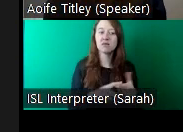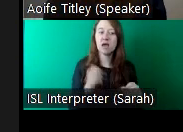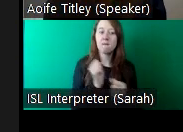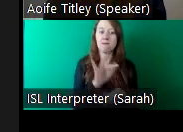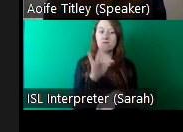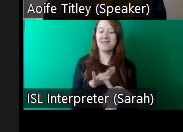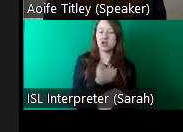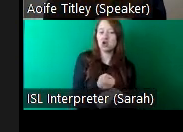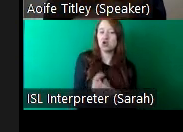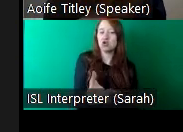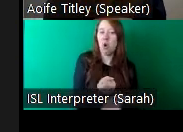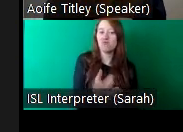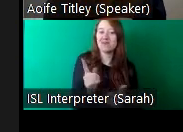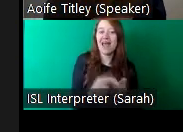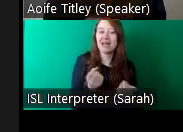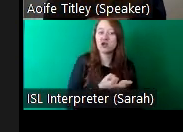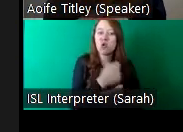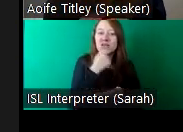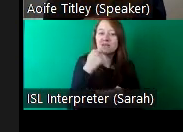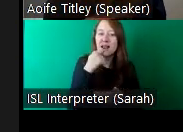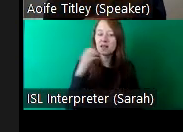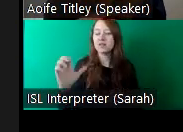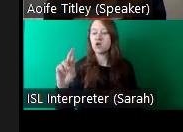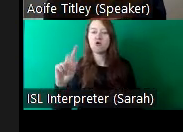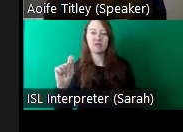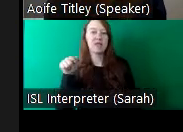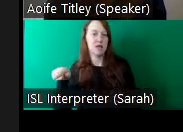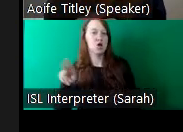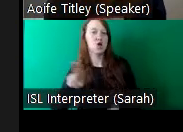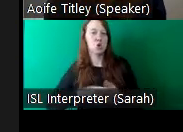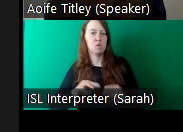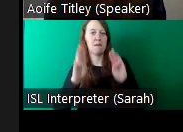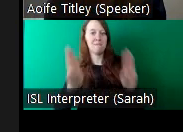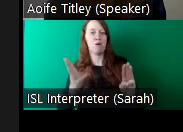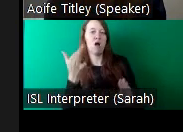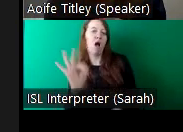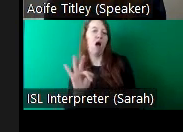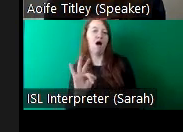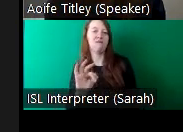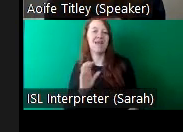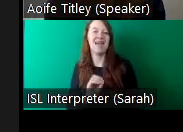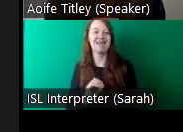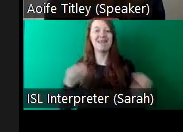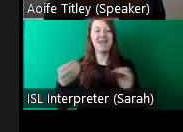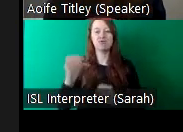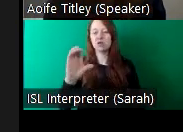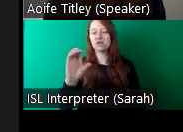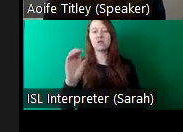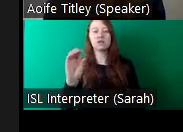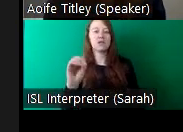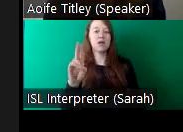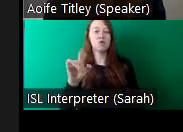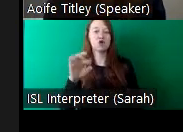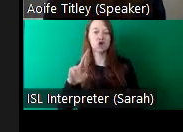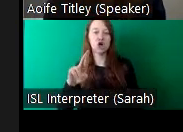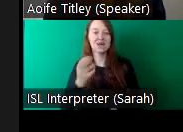storytelling. I suppose CRT has long insisted on the power of what it calls, the counter story or the counter narrative, because it